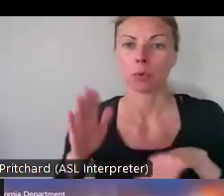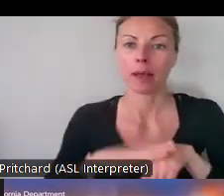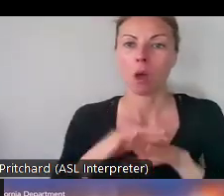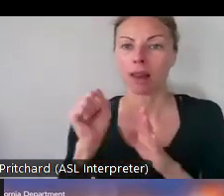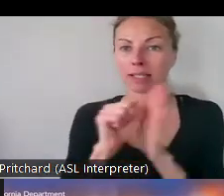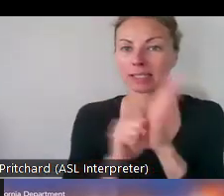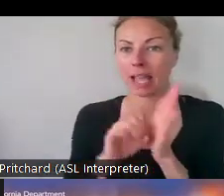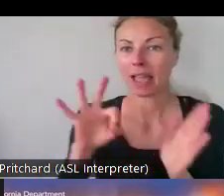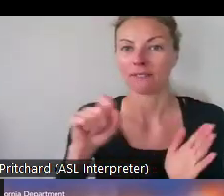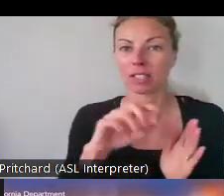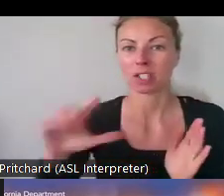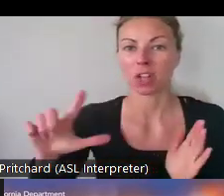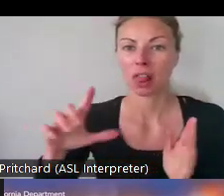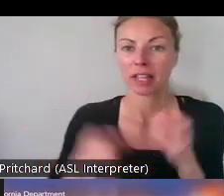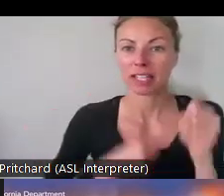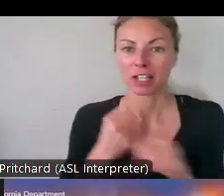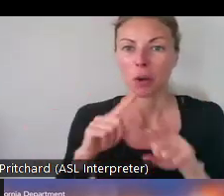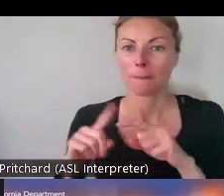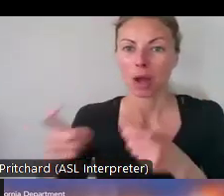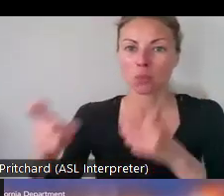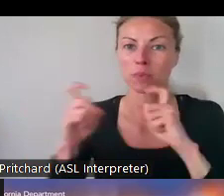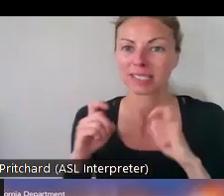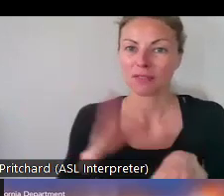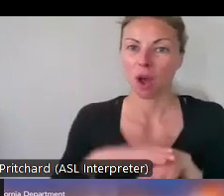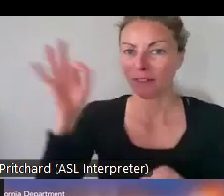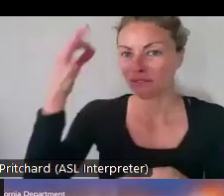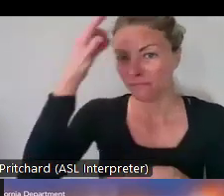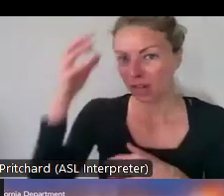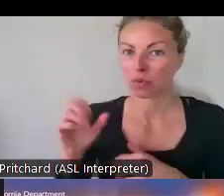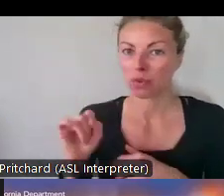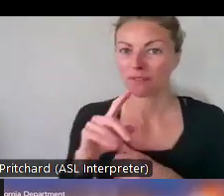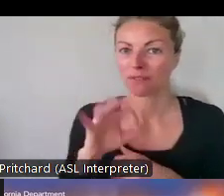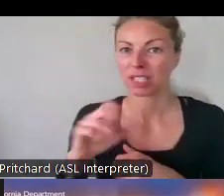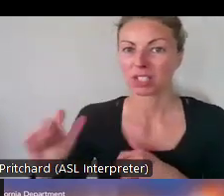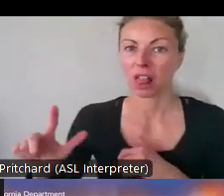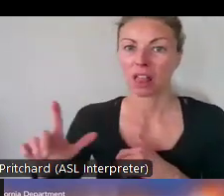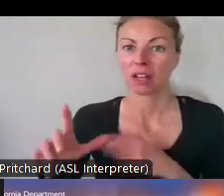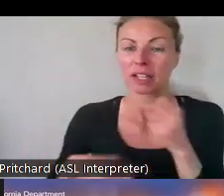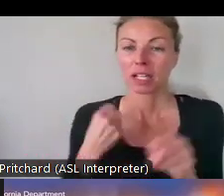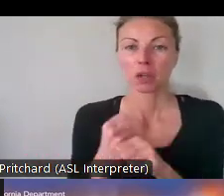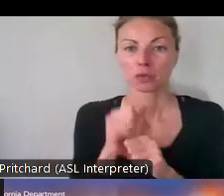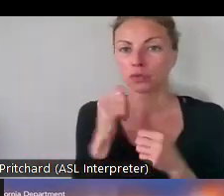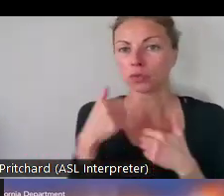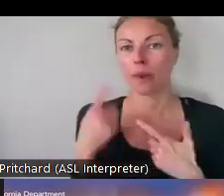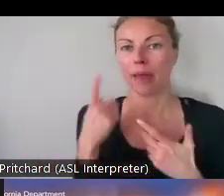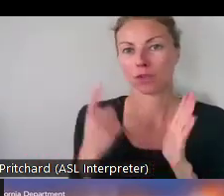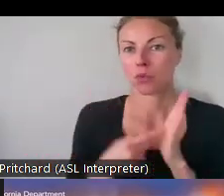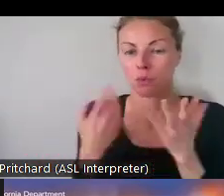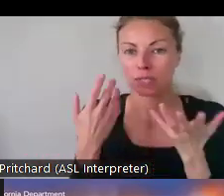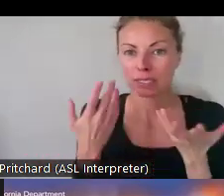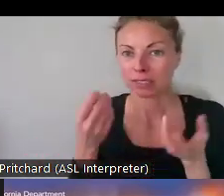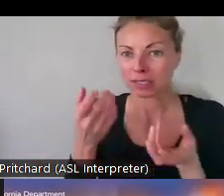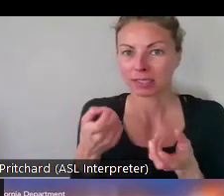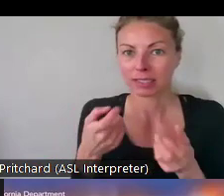year and we receive the award on a federal fiscal year. So we don't actually have the notice of award from the federal government telling us our